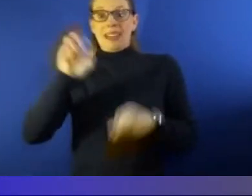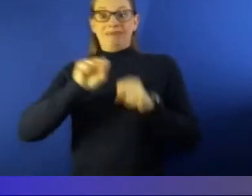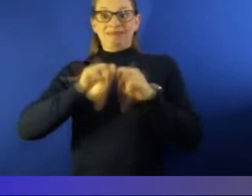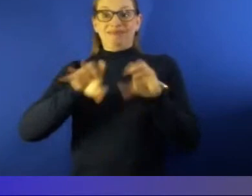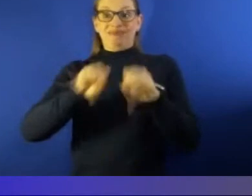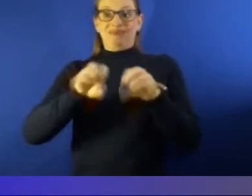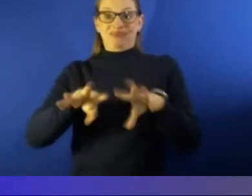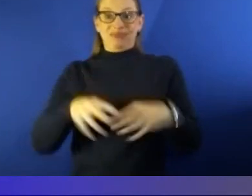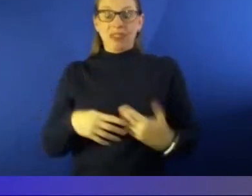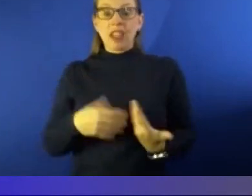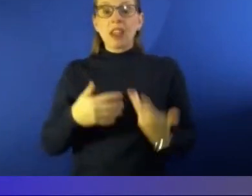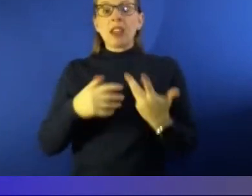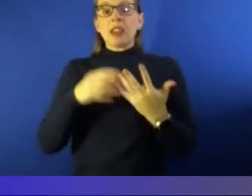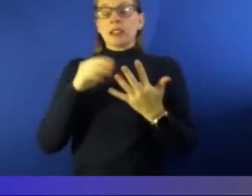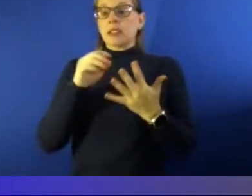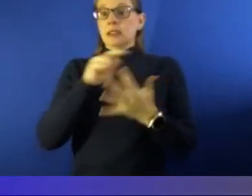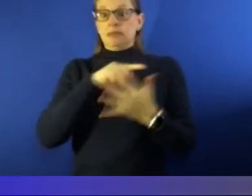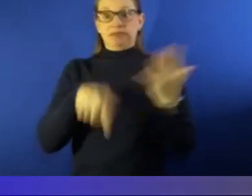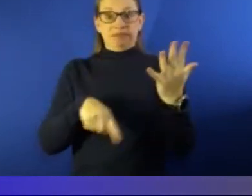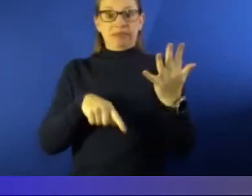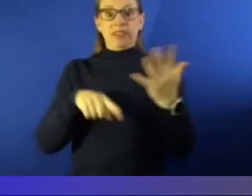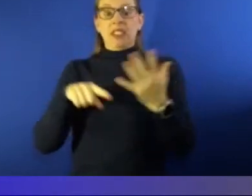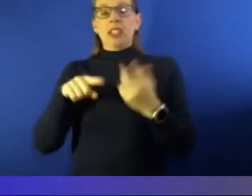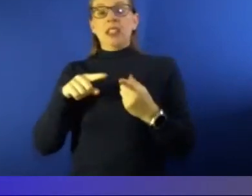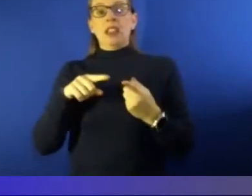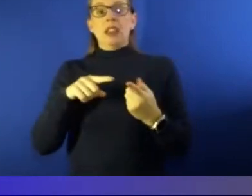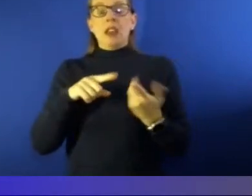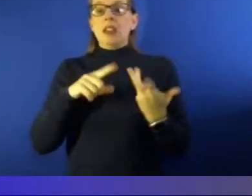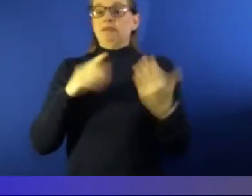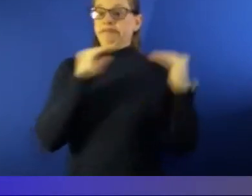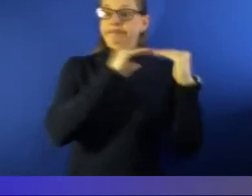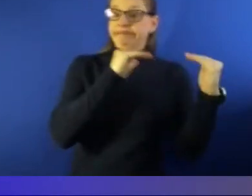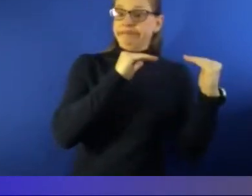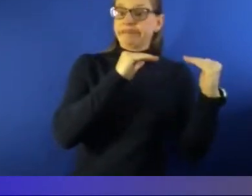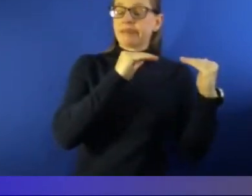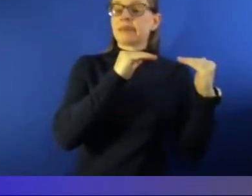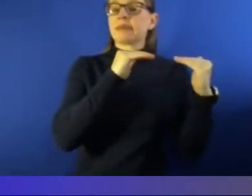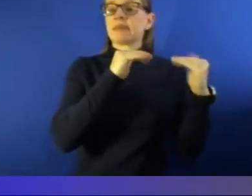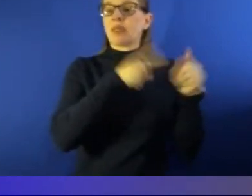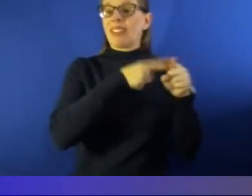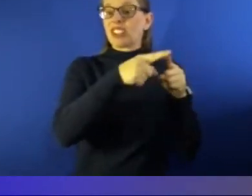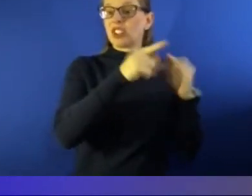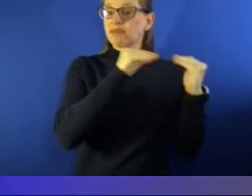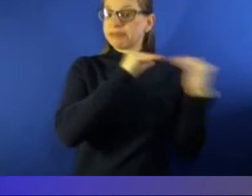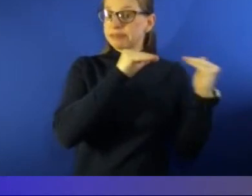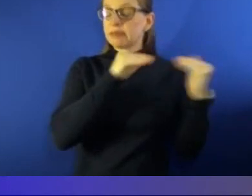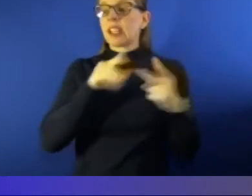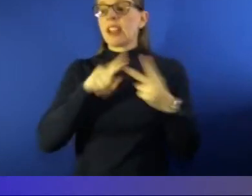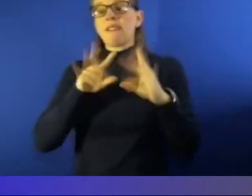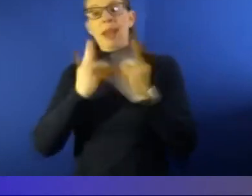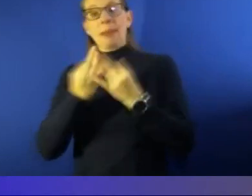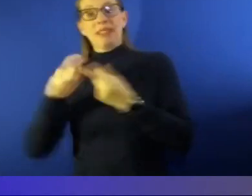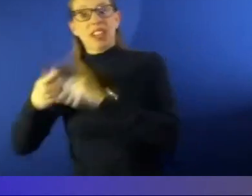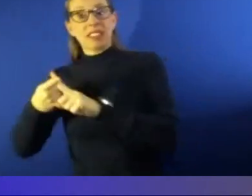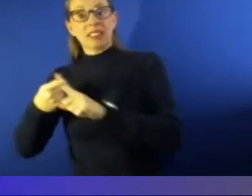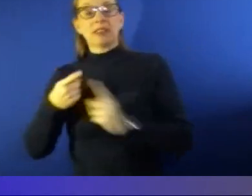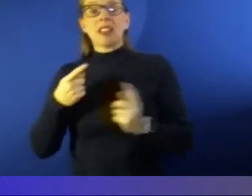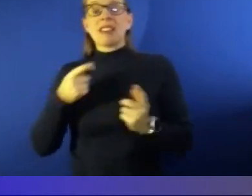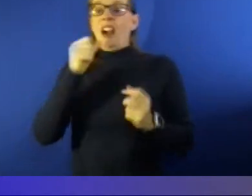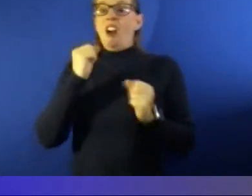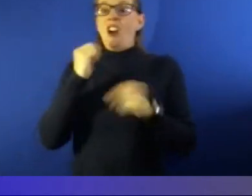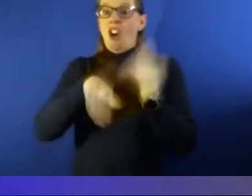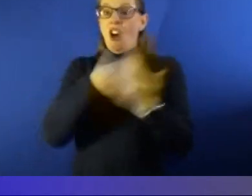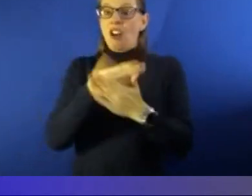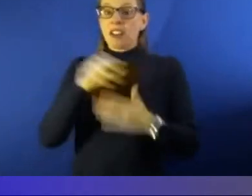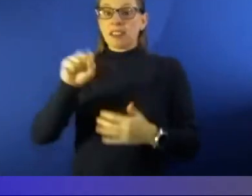friends and family, but on my professional scientific page too. And so over time, I decided that, since not everybody's on social media, perhaps a newsletter